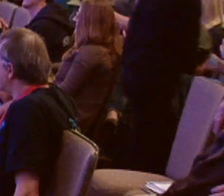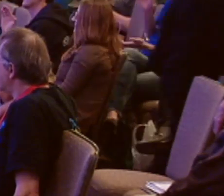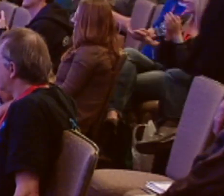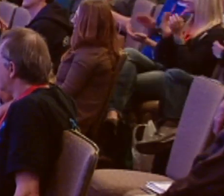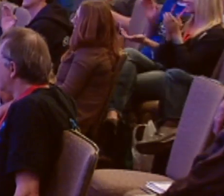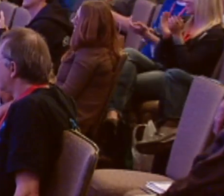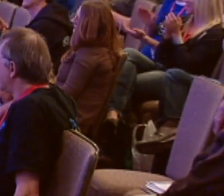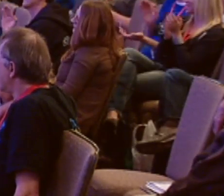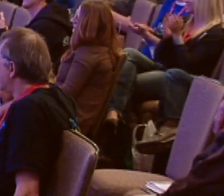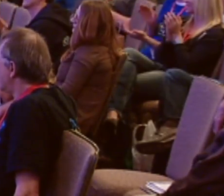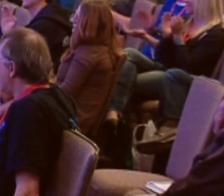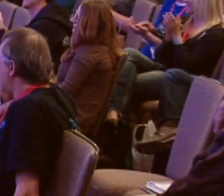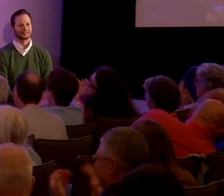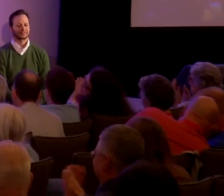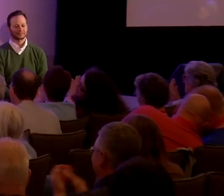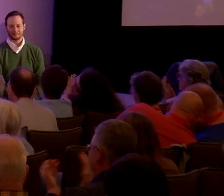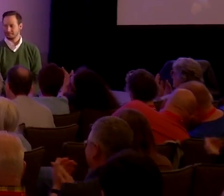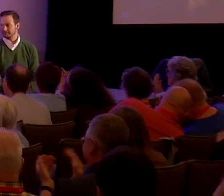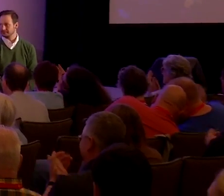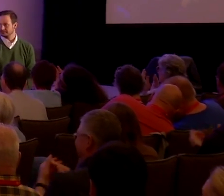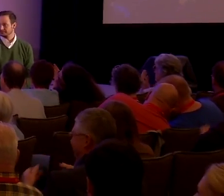Thank you, everyone.